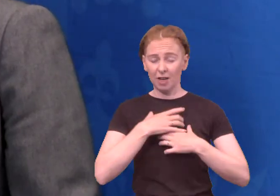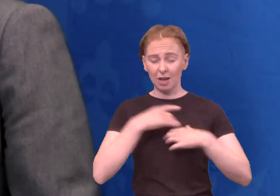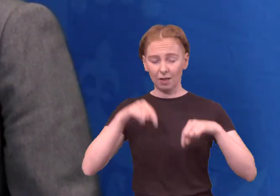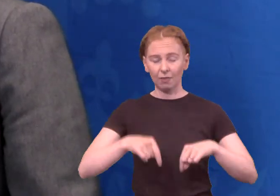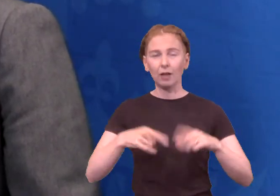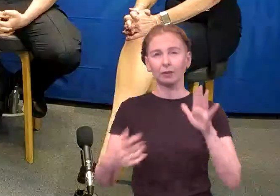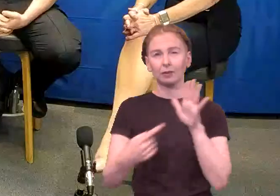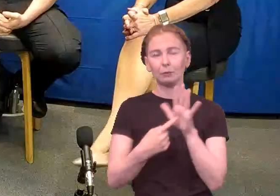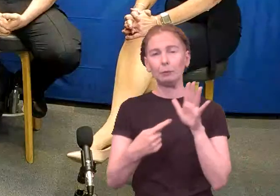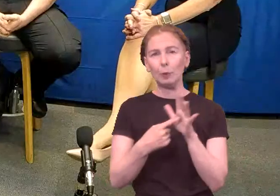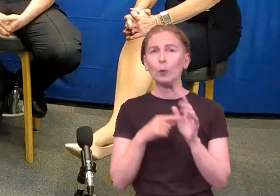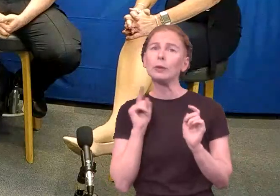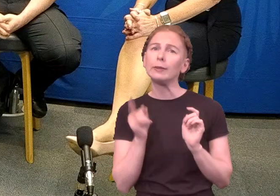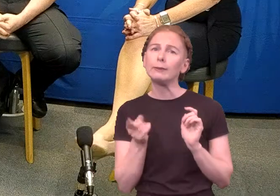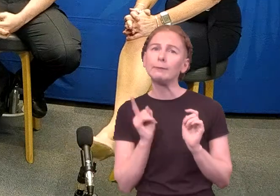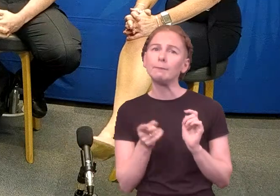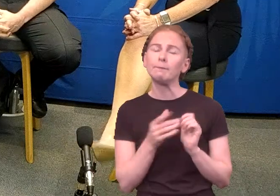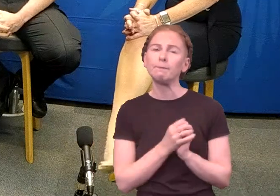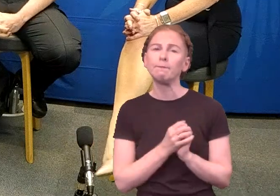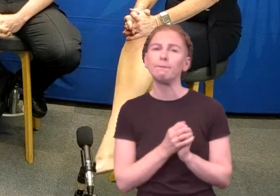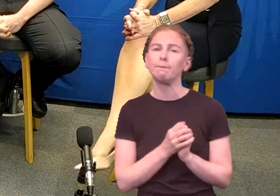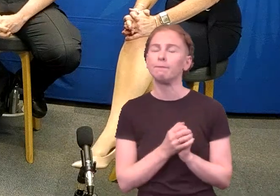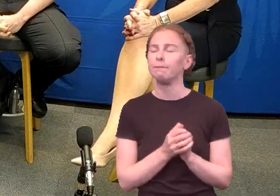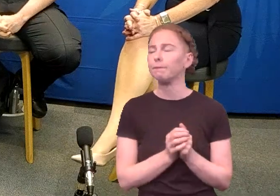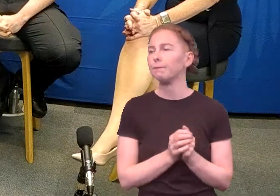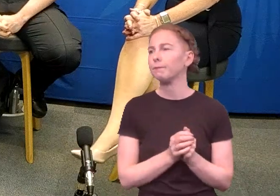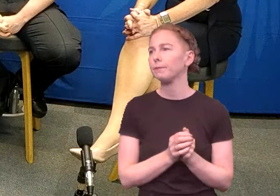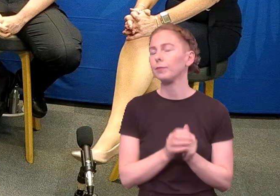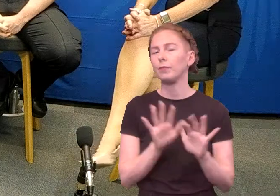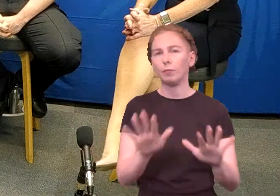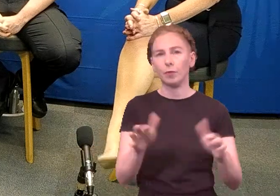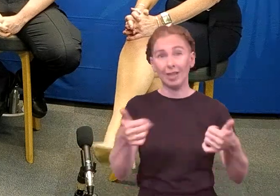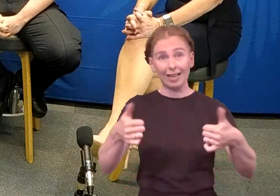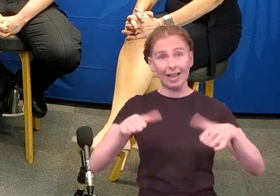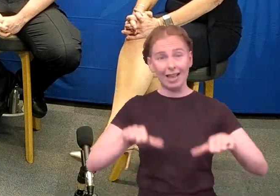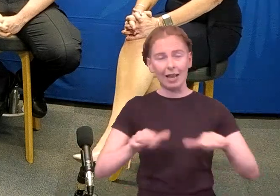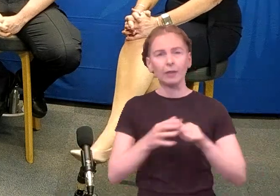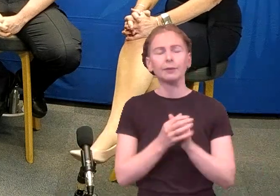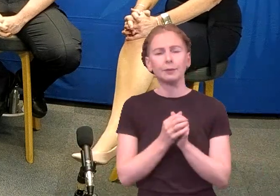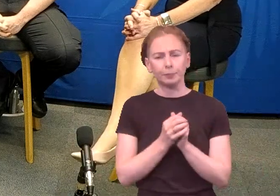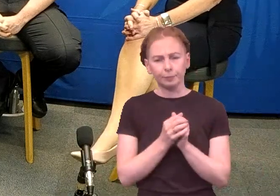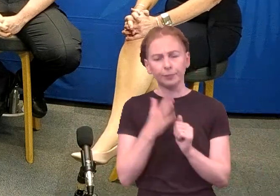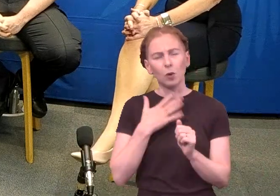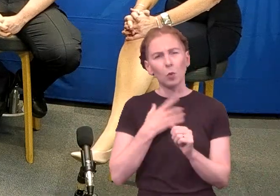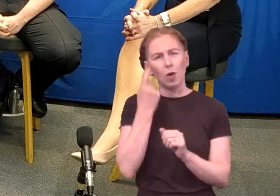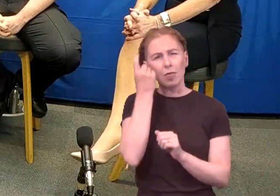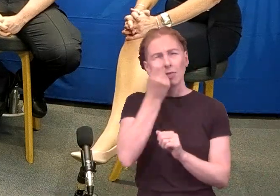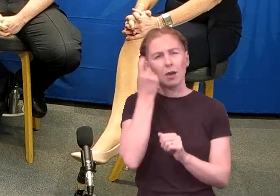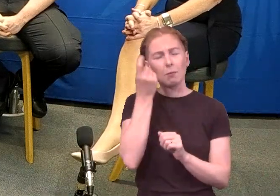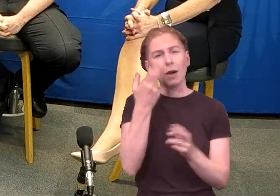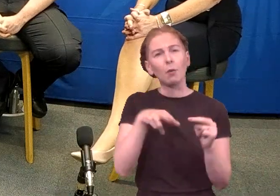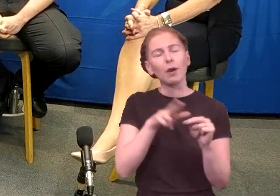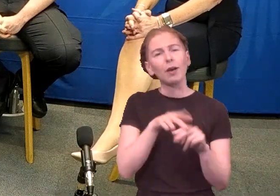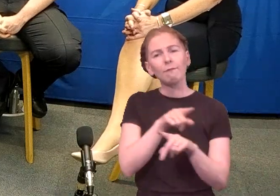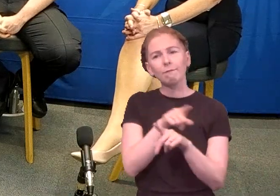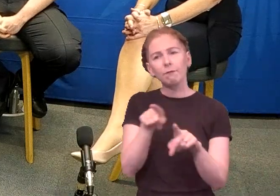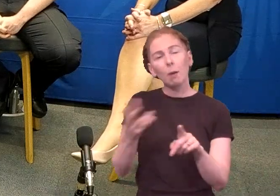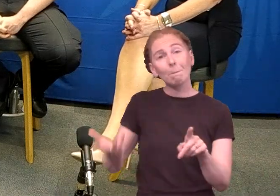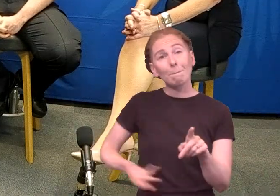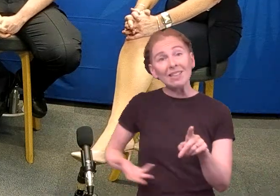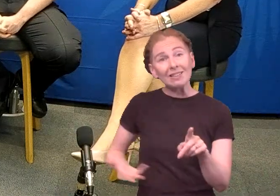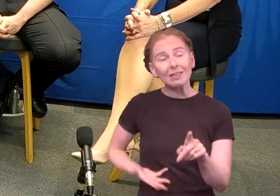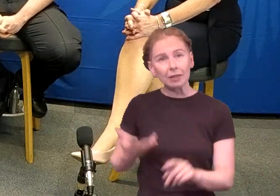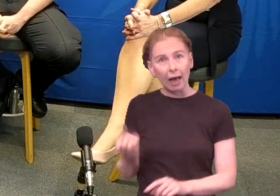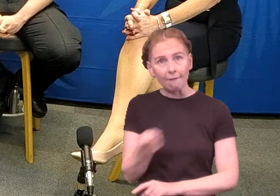So okay, great, thank you. So next, we just wanted to think about some advice for business owners, really. Is there